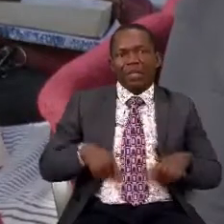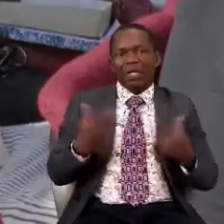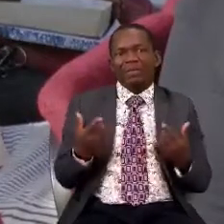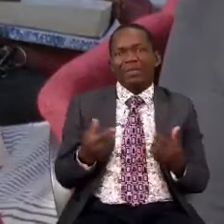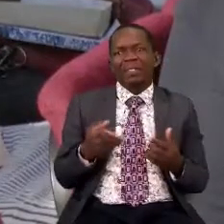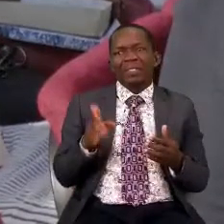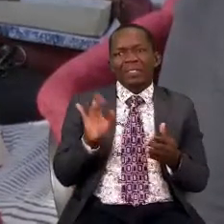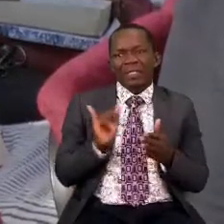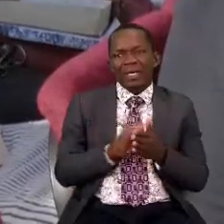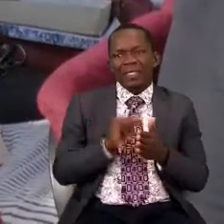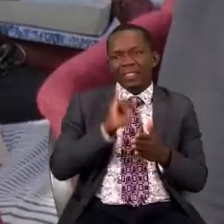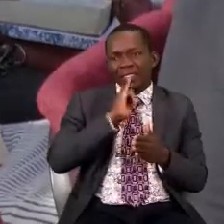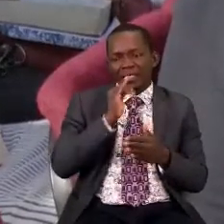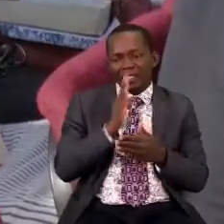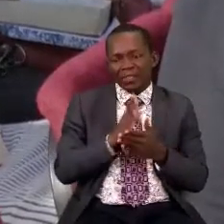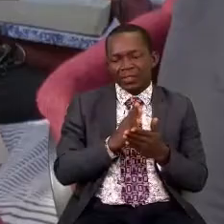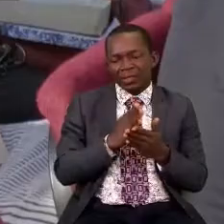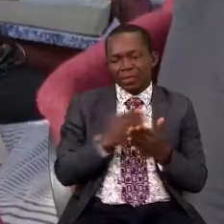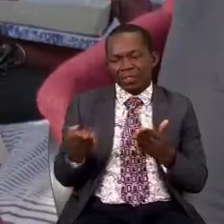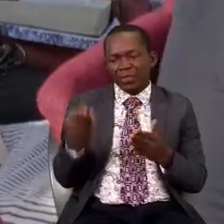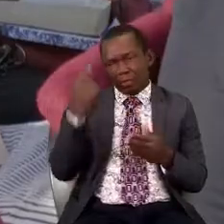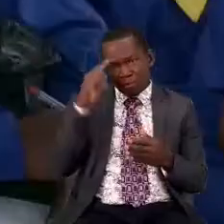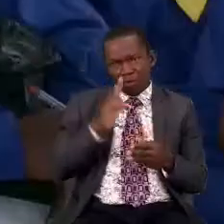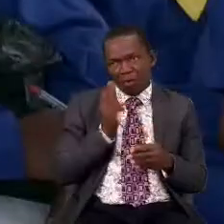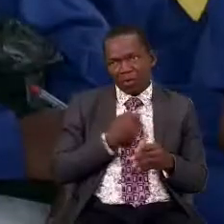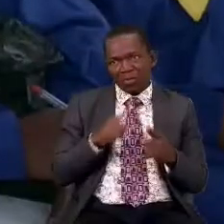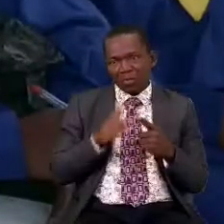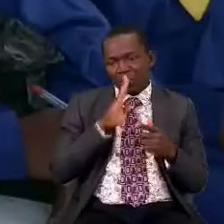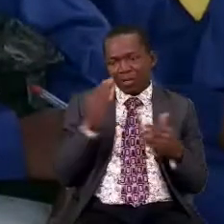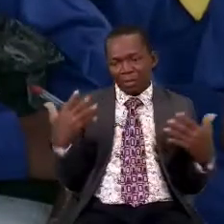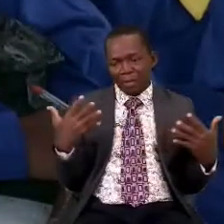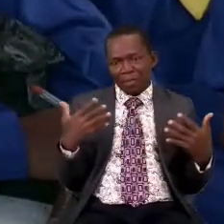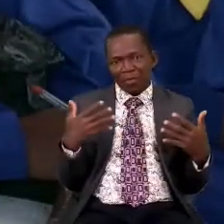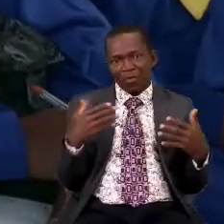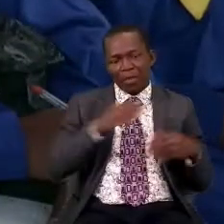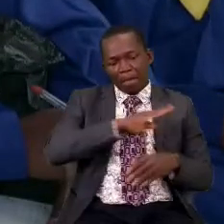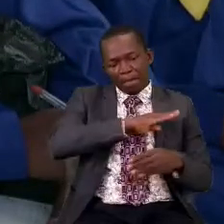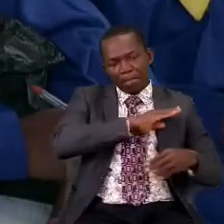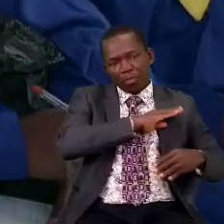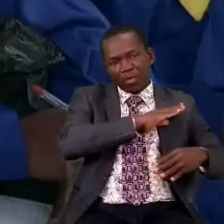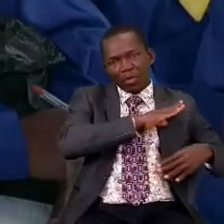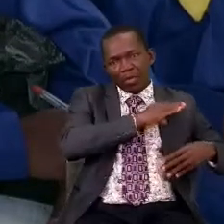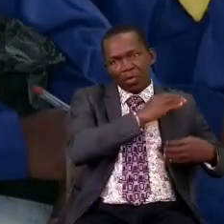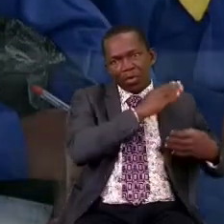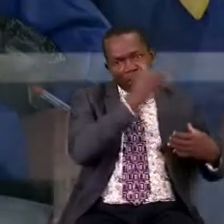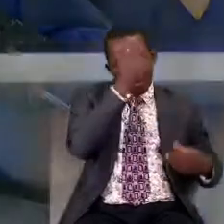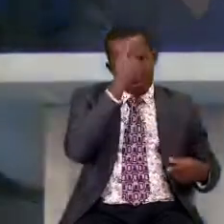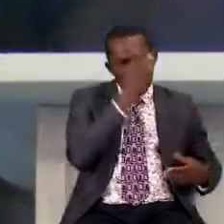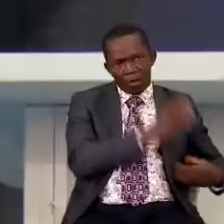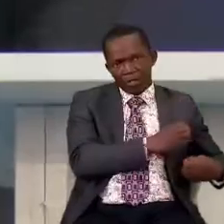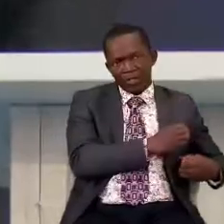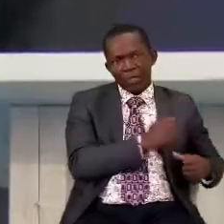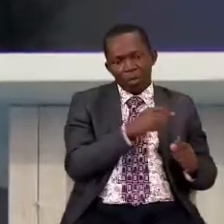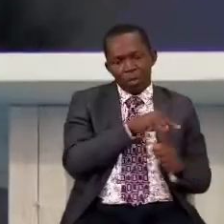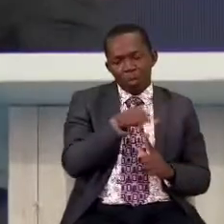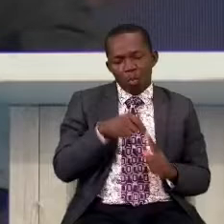days. No man shall be able to stand before me. You are youthful, and the strength of the youth and the